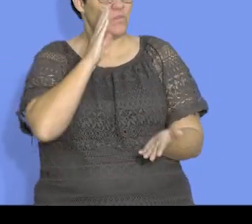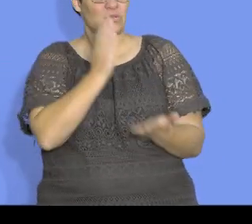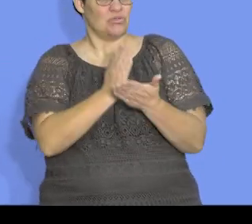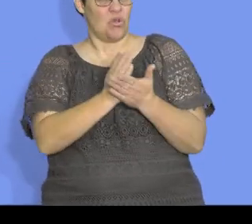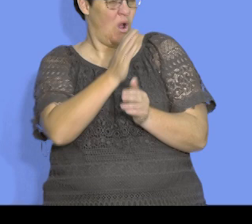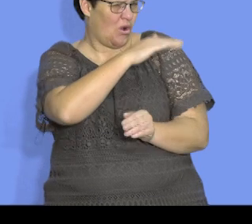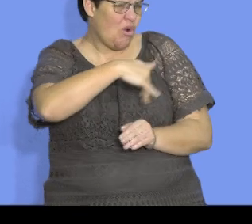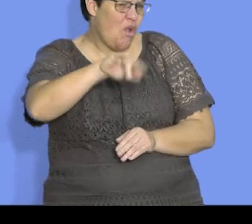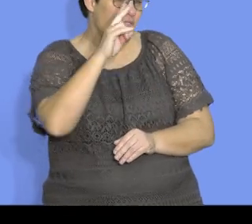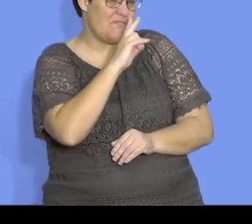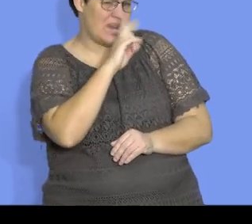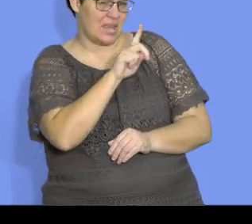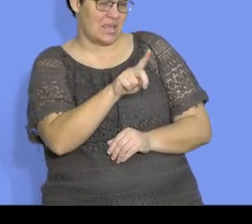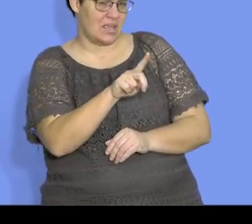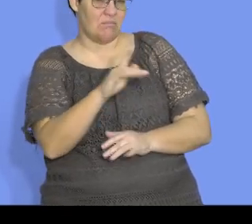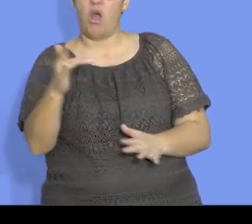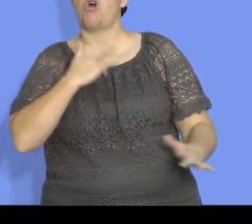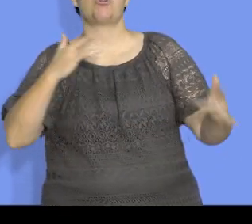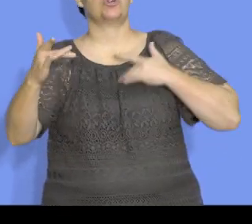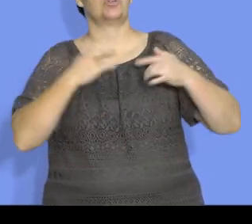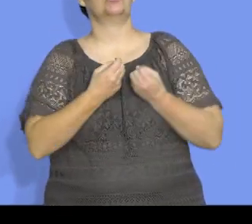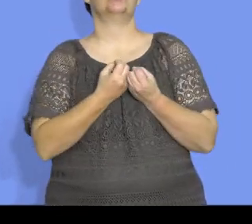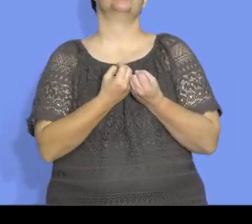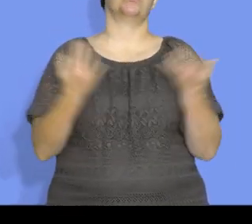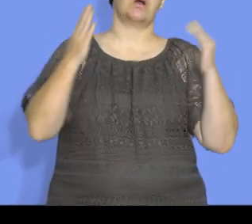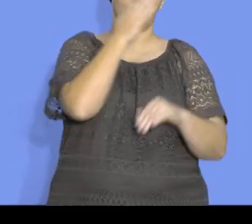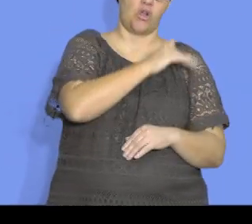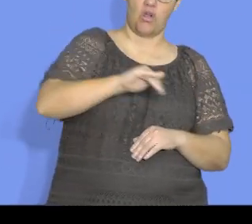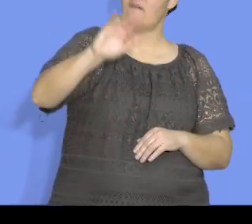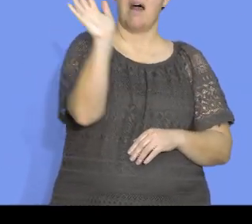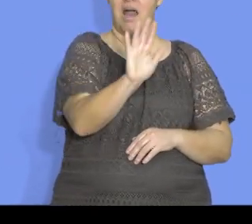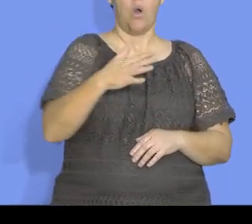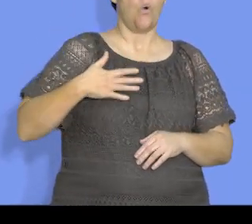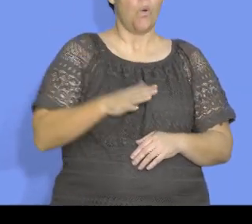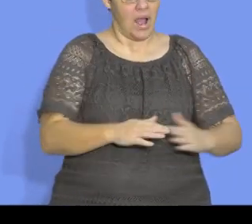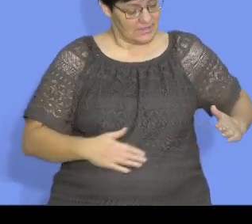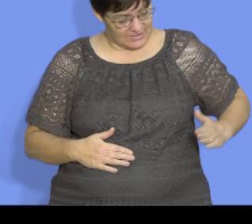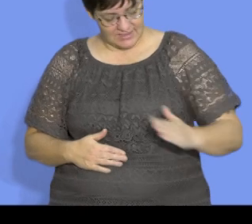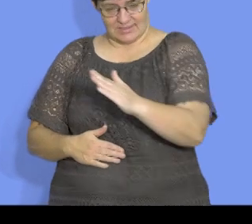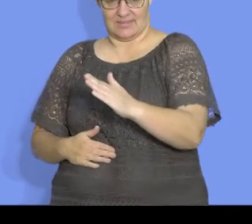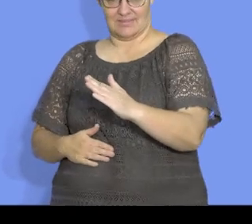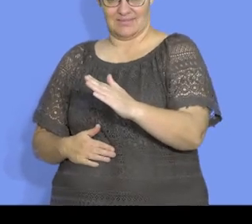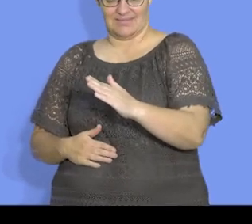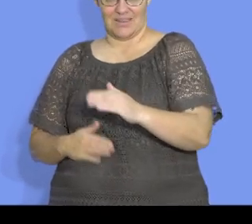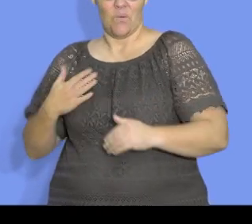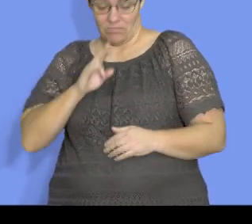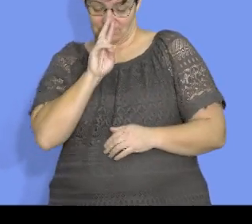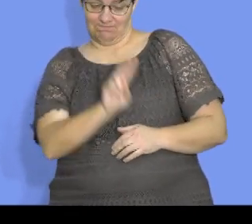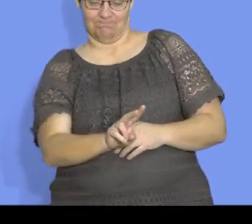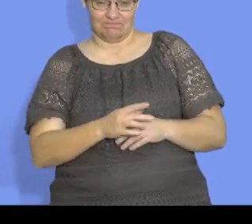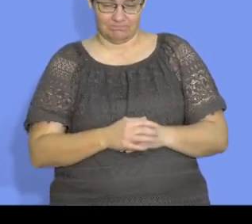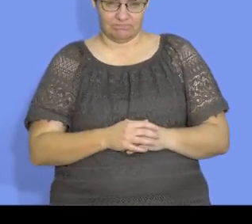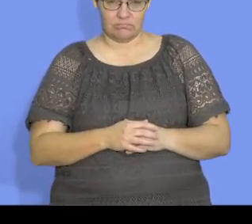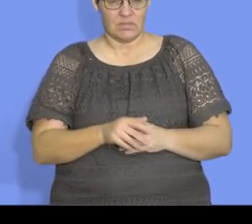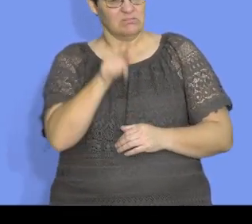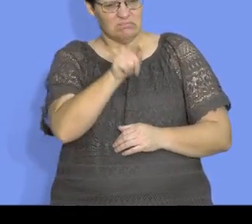are funny. Never worry too much about curves. What you want to look for is a straight line. So how